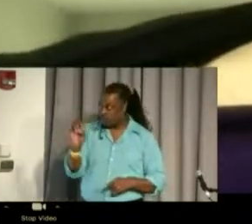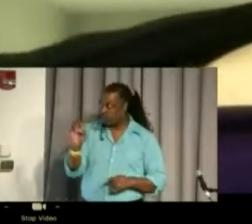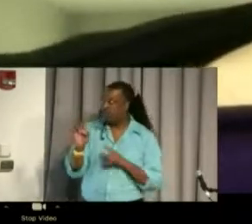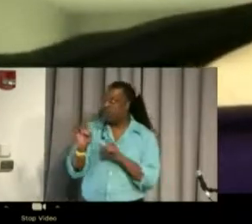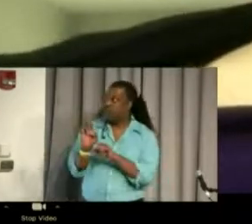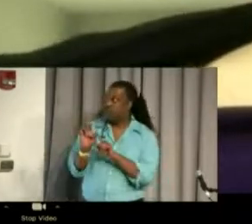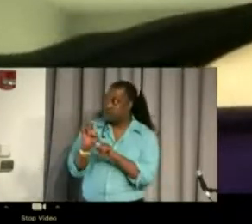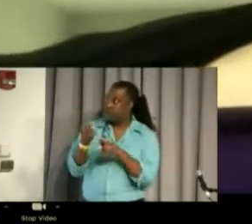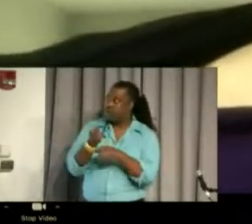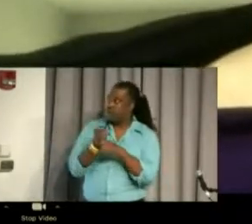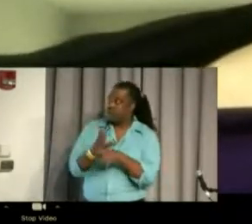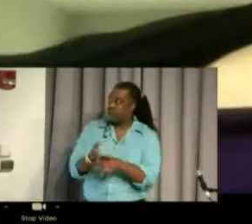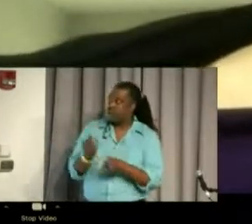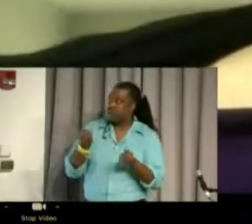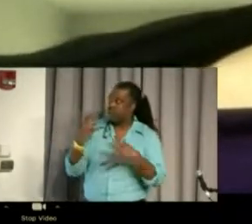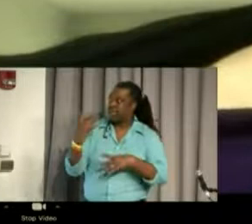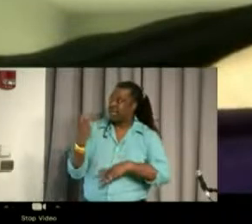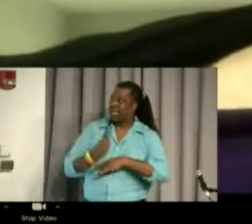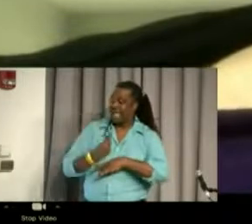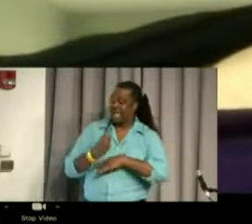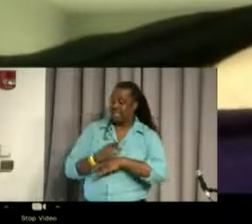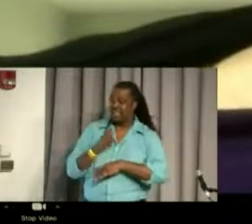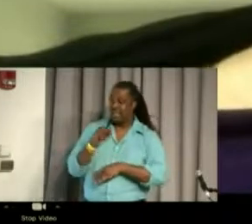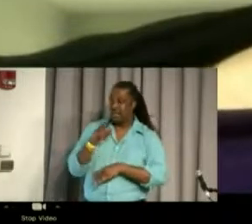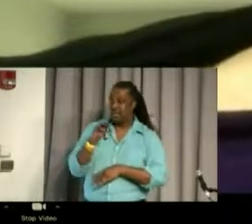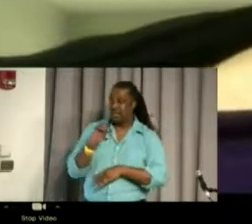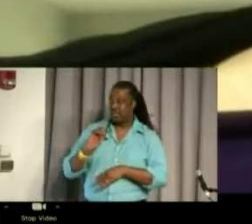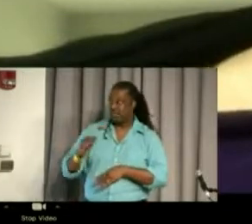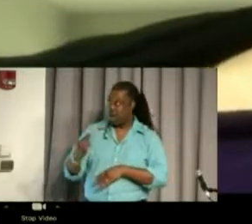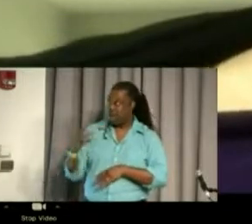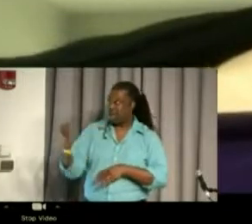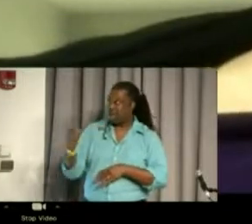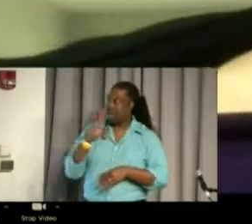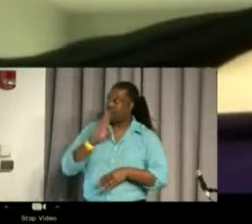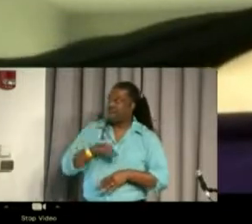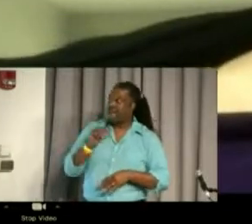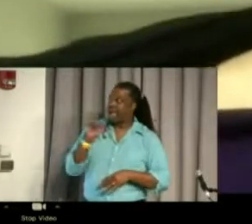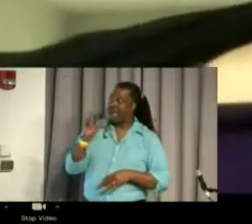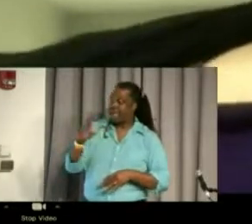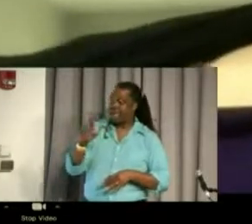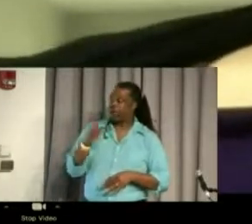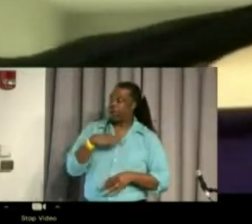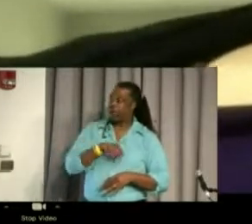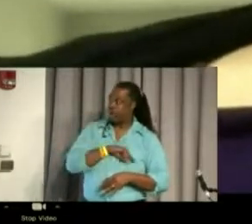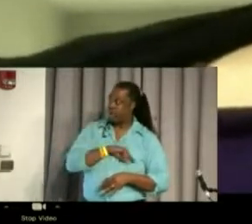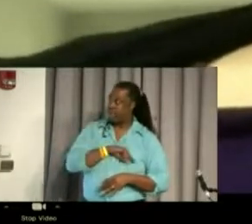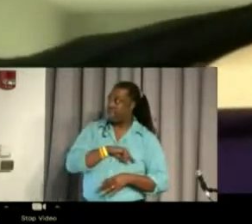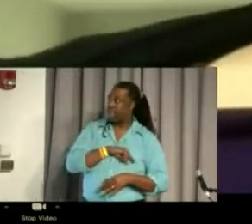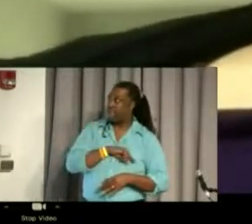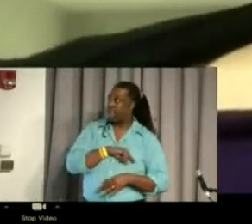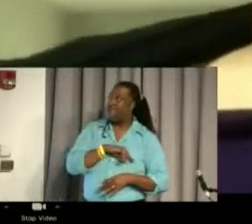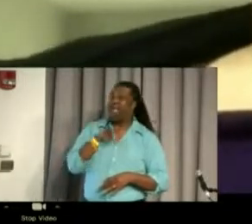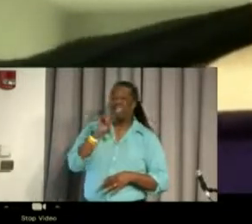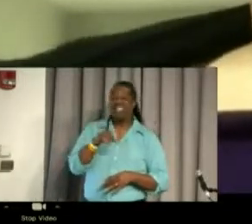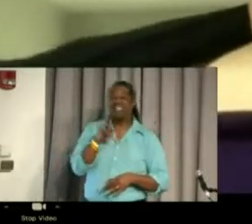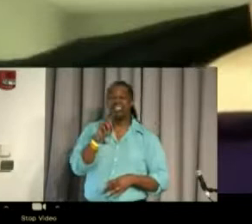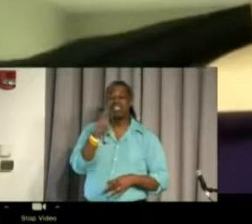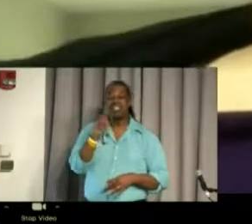creating many, many days of elevated smog and air quality that was unhealthy level. And it's a